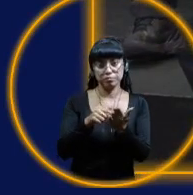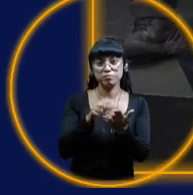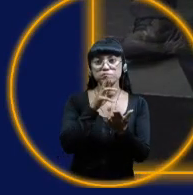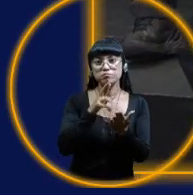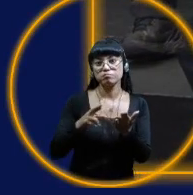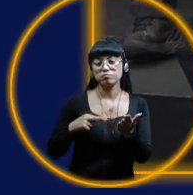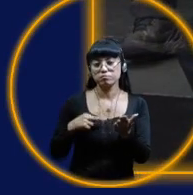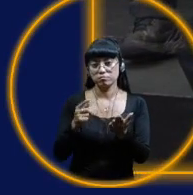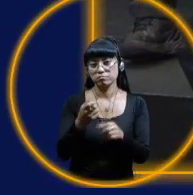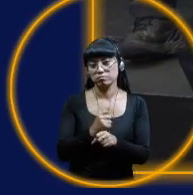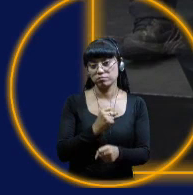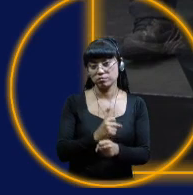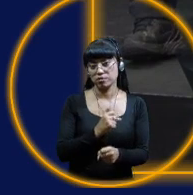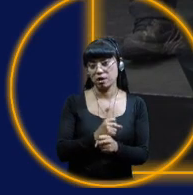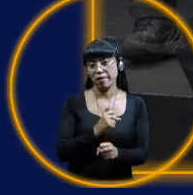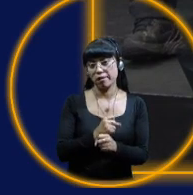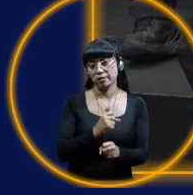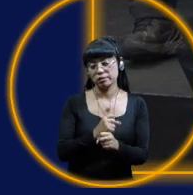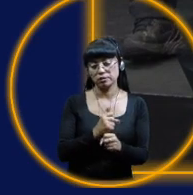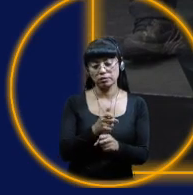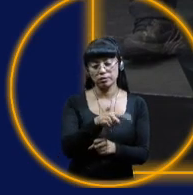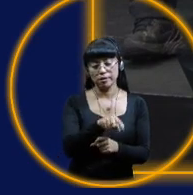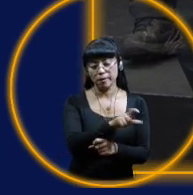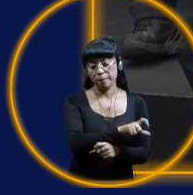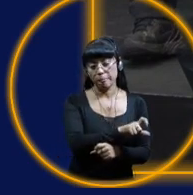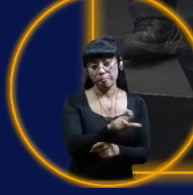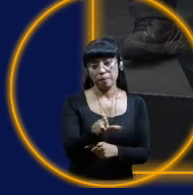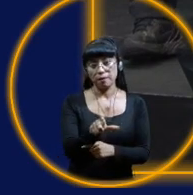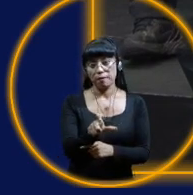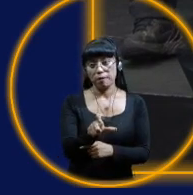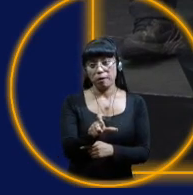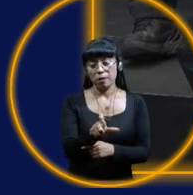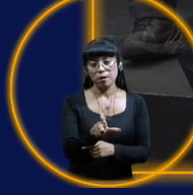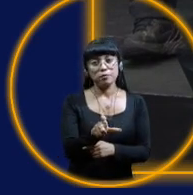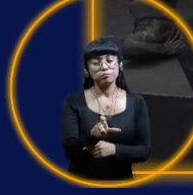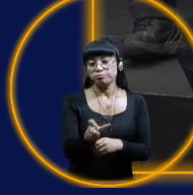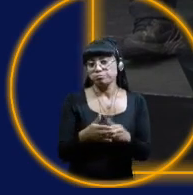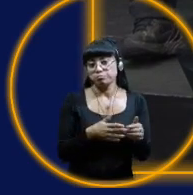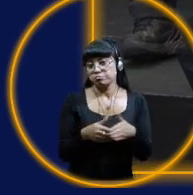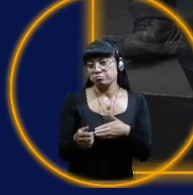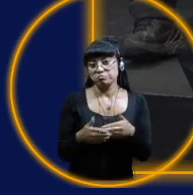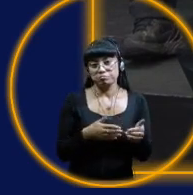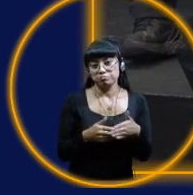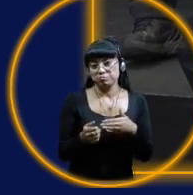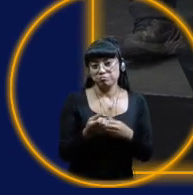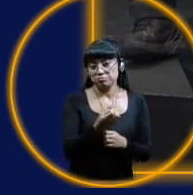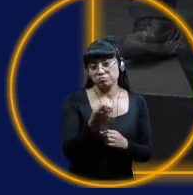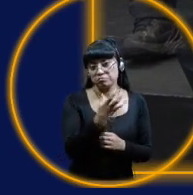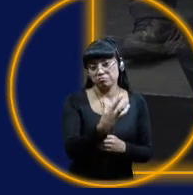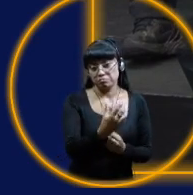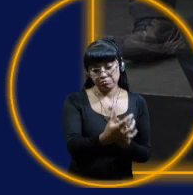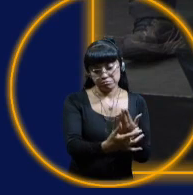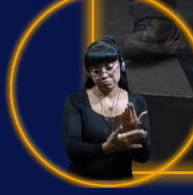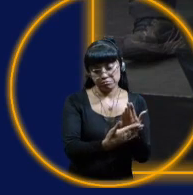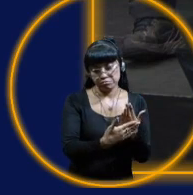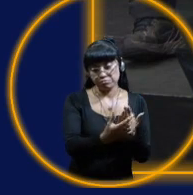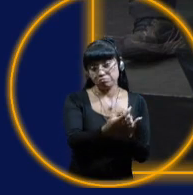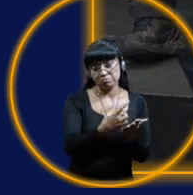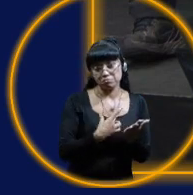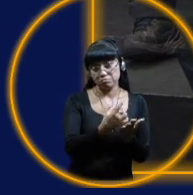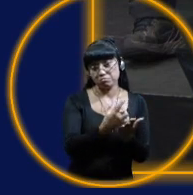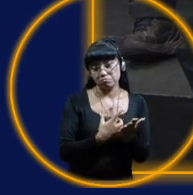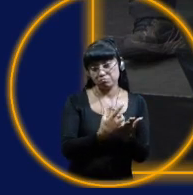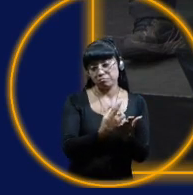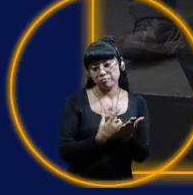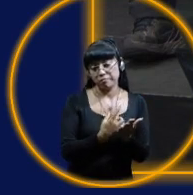people are, it doesn't matter how many comments, it's like, what are the comments like? If the